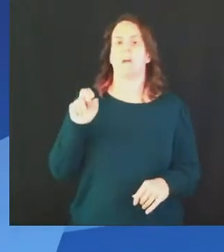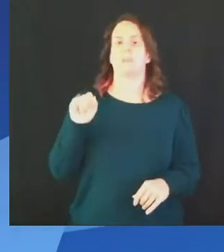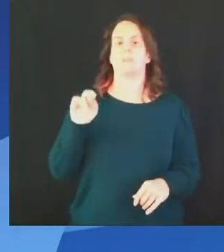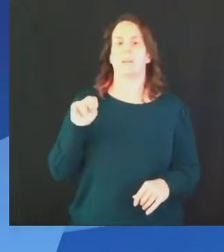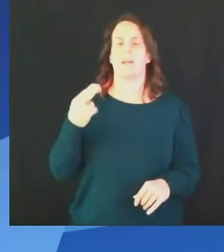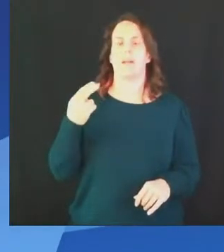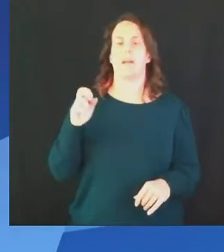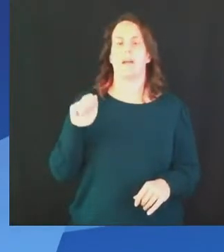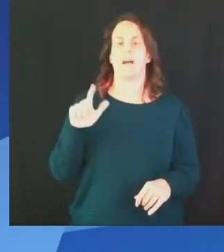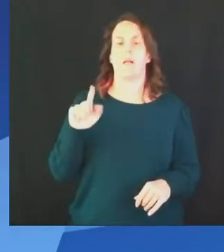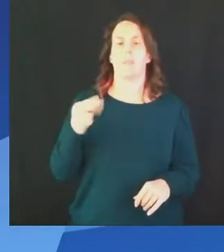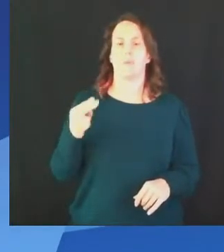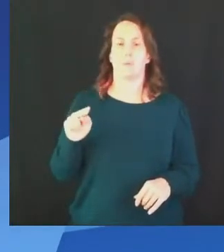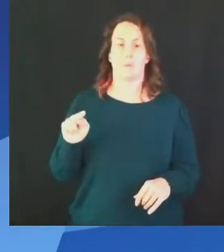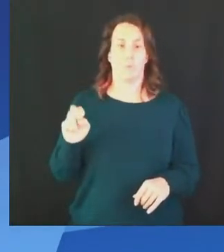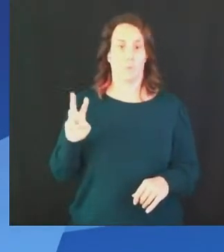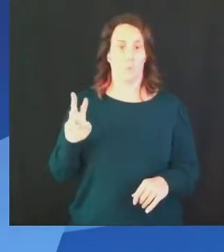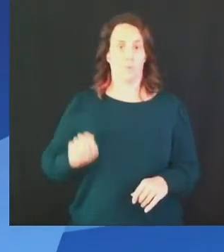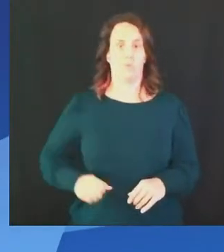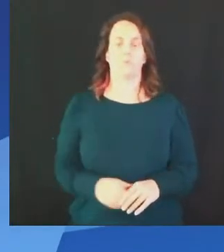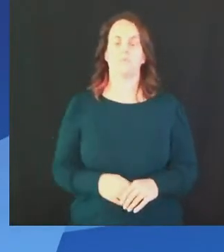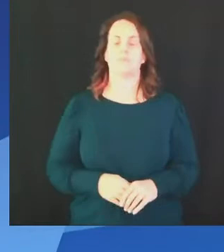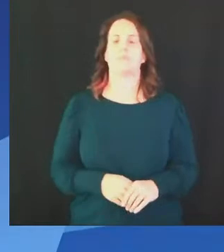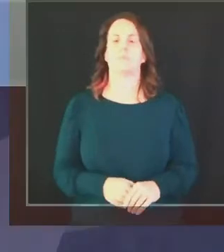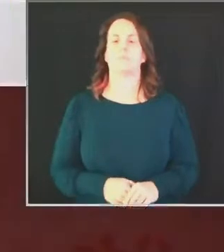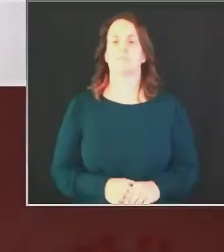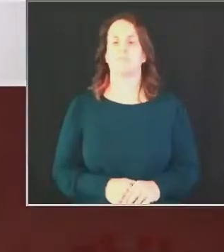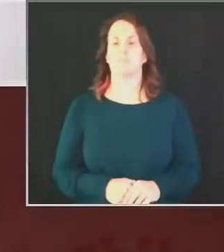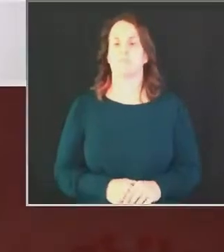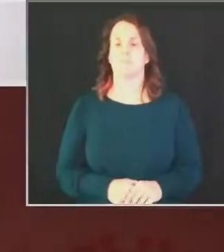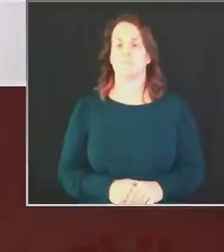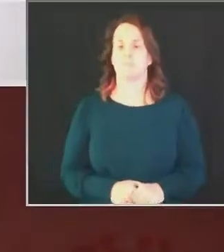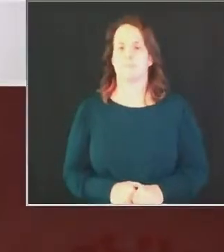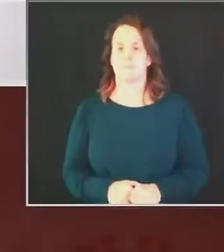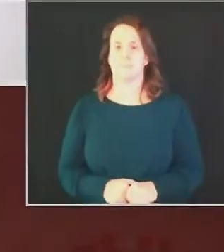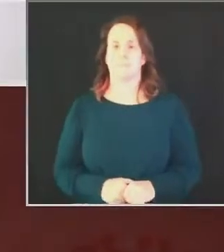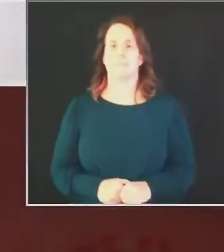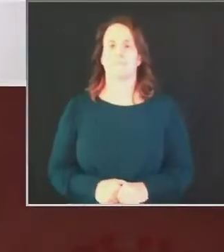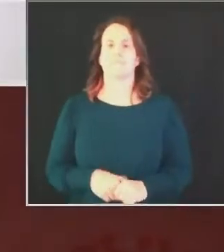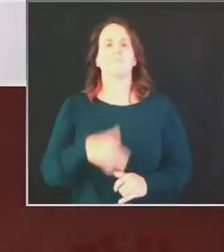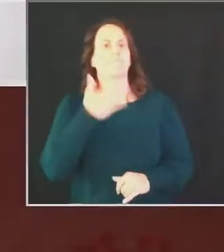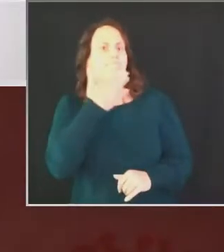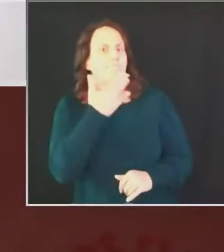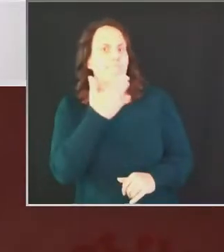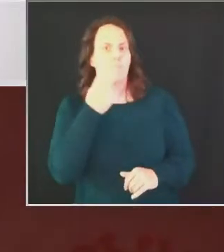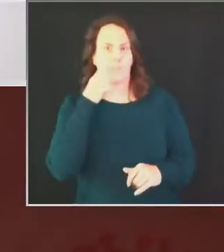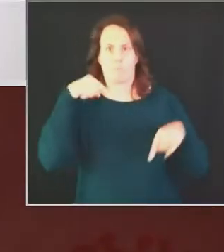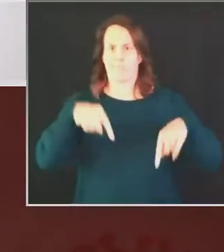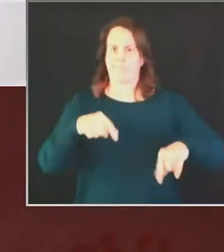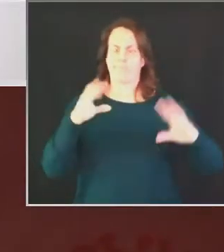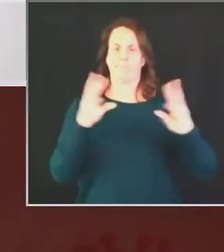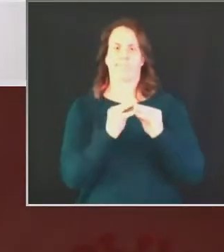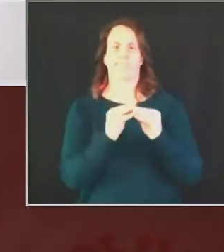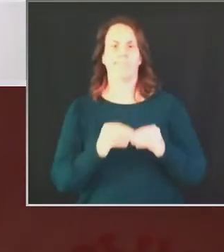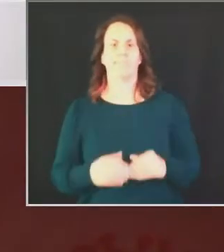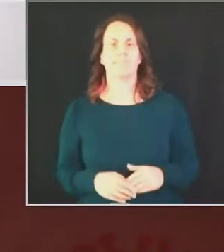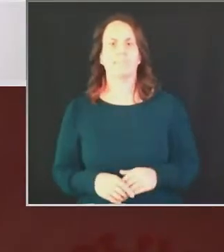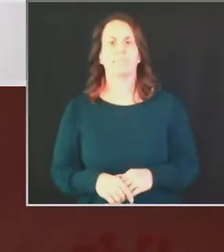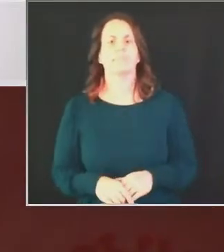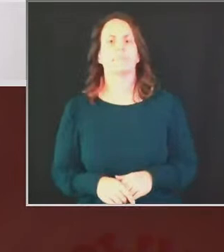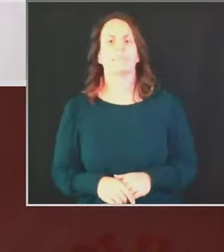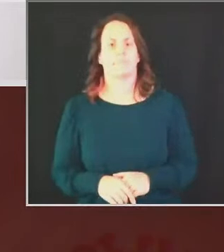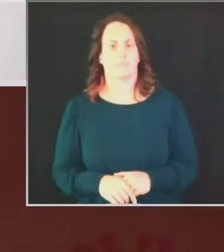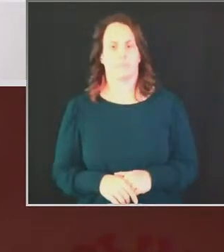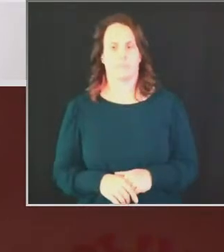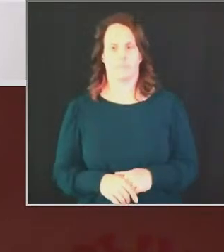Hi, thank you for holding this. Workforces at hospitals across the state are being strained due to community spread. What